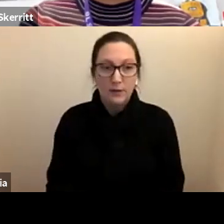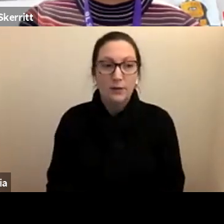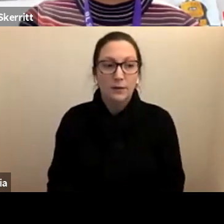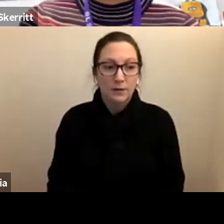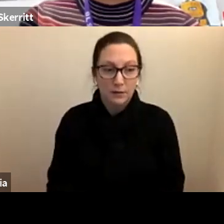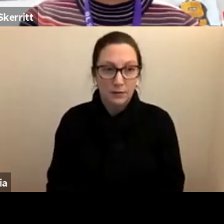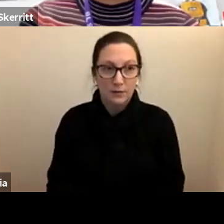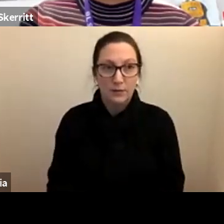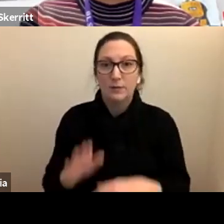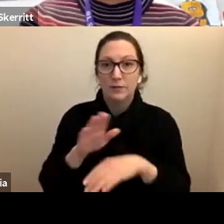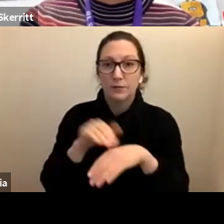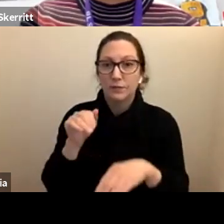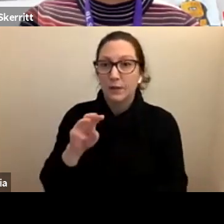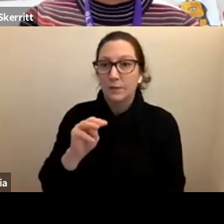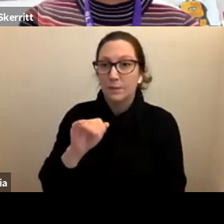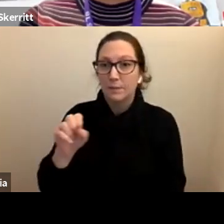Ms. Lum?